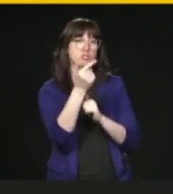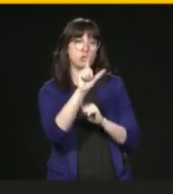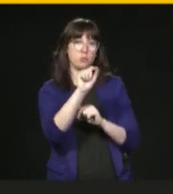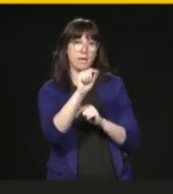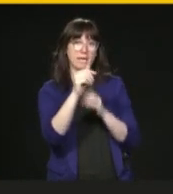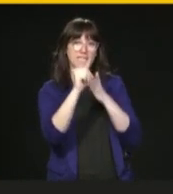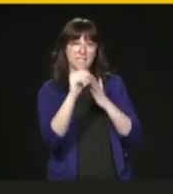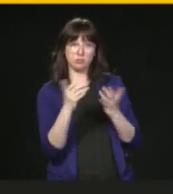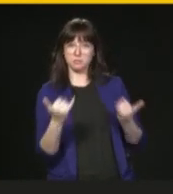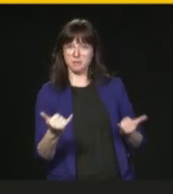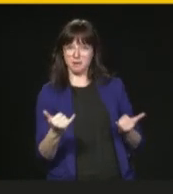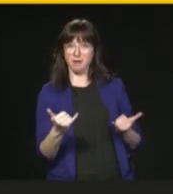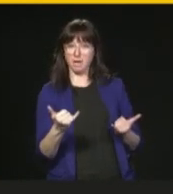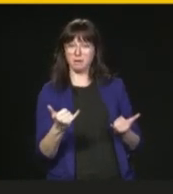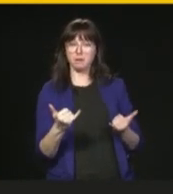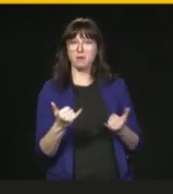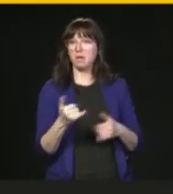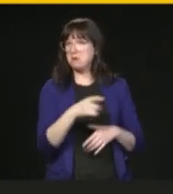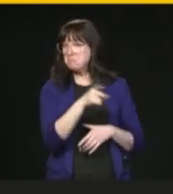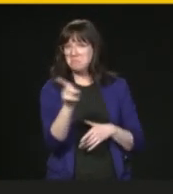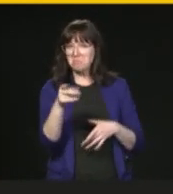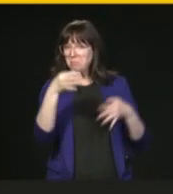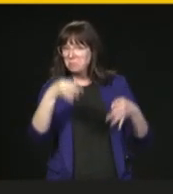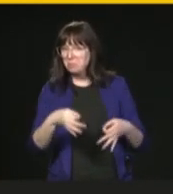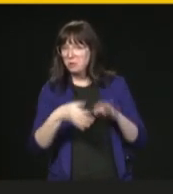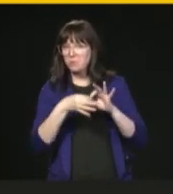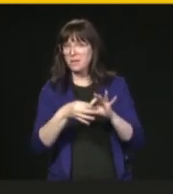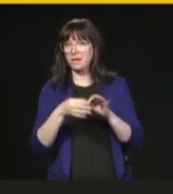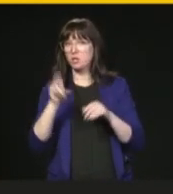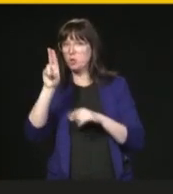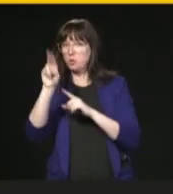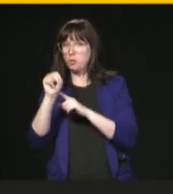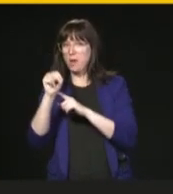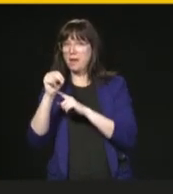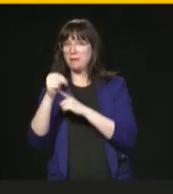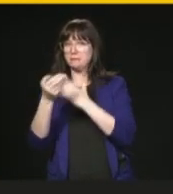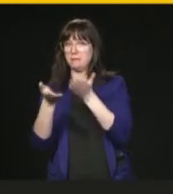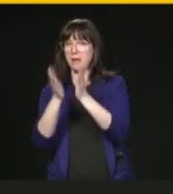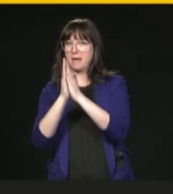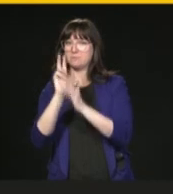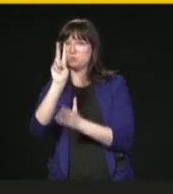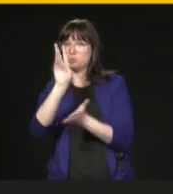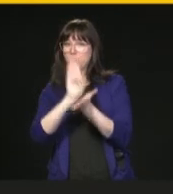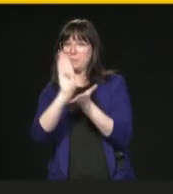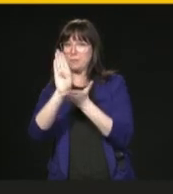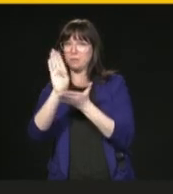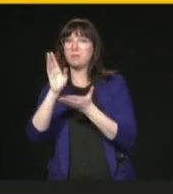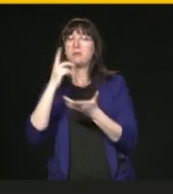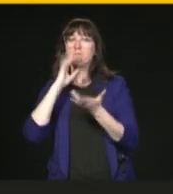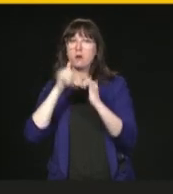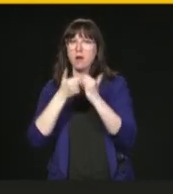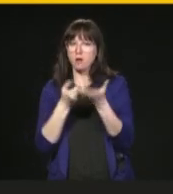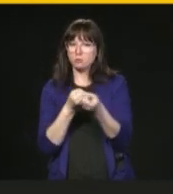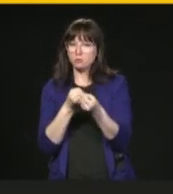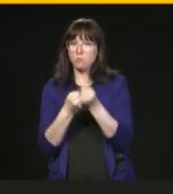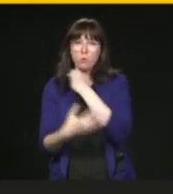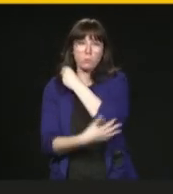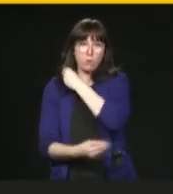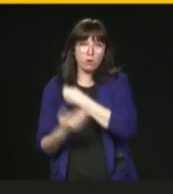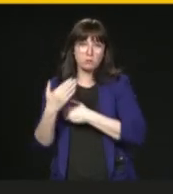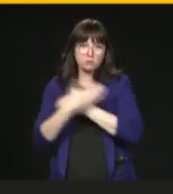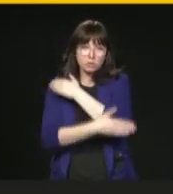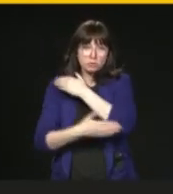today, was there any discussion or a decision made on the call from the UN for $2 billion in aid for developing countries to fight